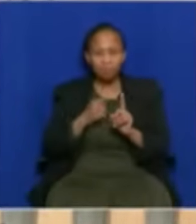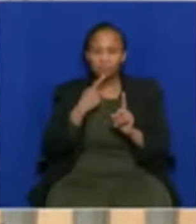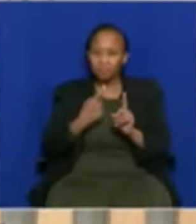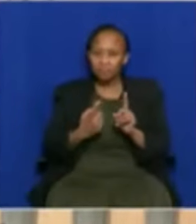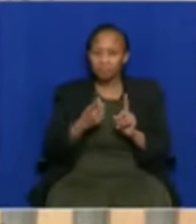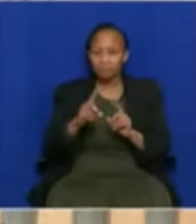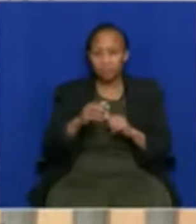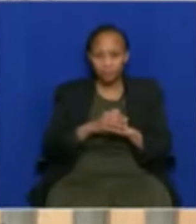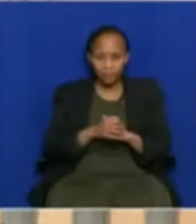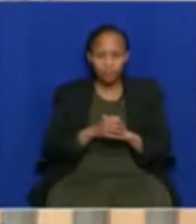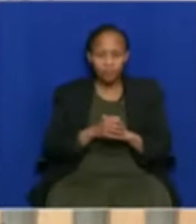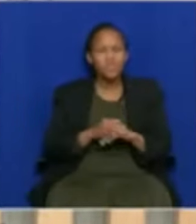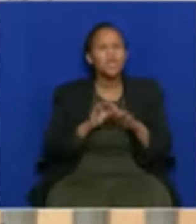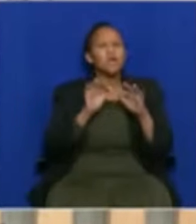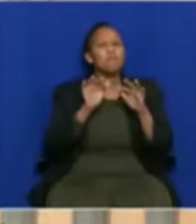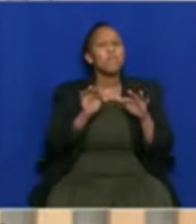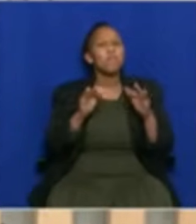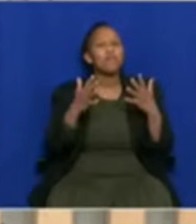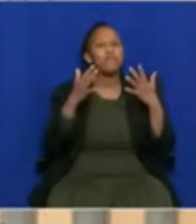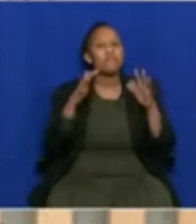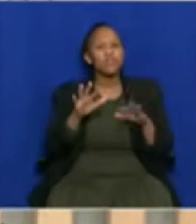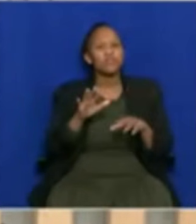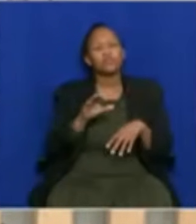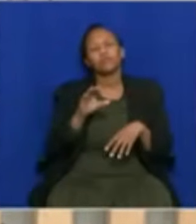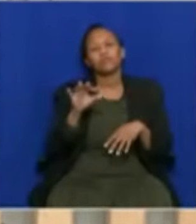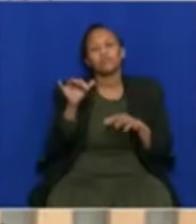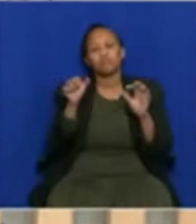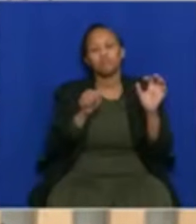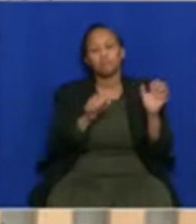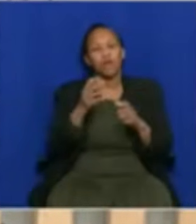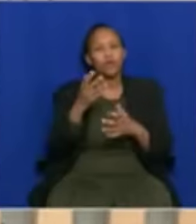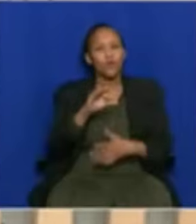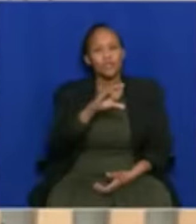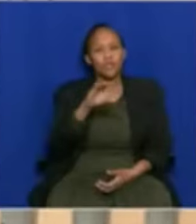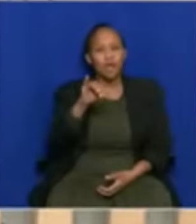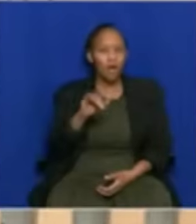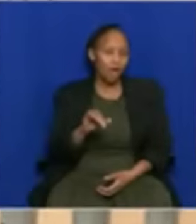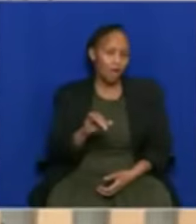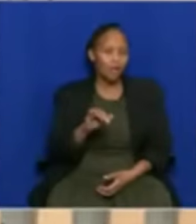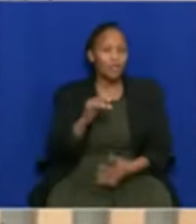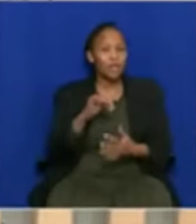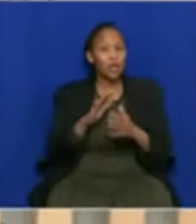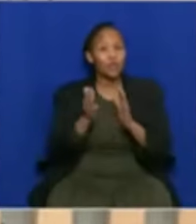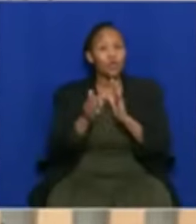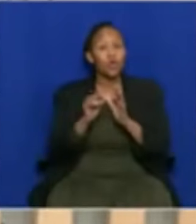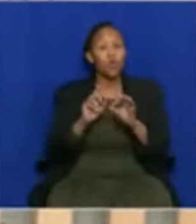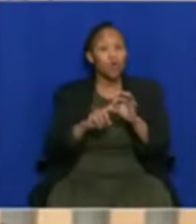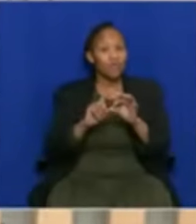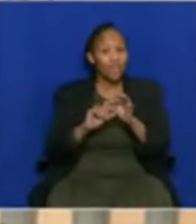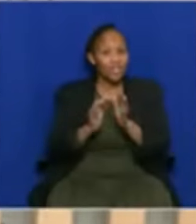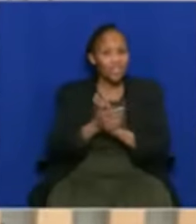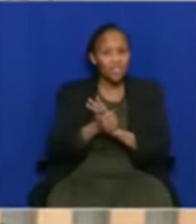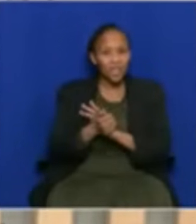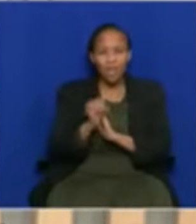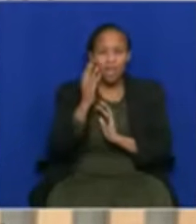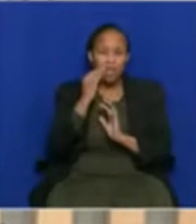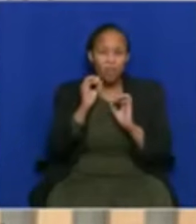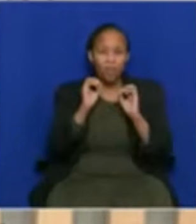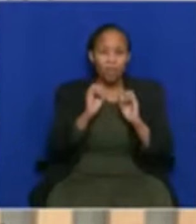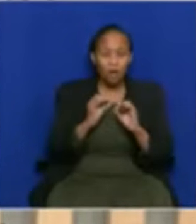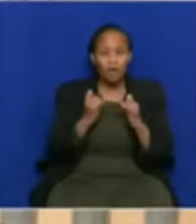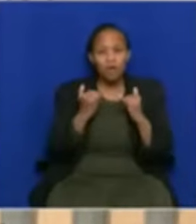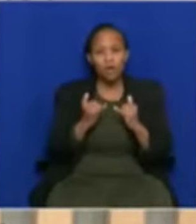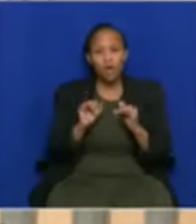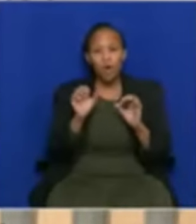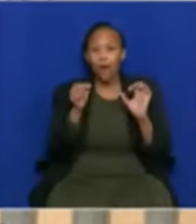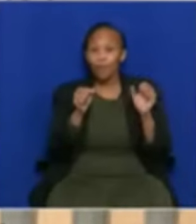appointed in CI have the necessary skills, qualification, and experience, close quote, and that many of these appointees are said to be associates